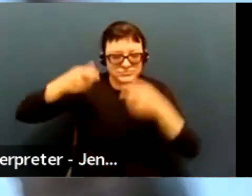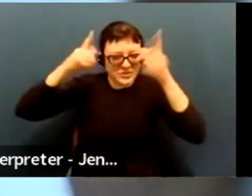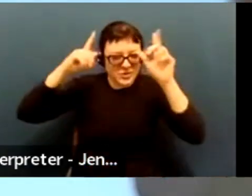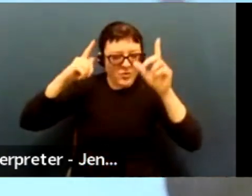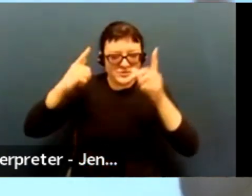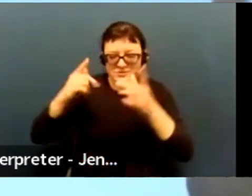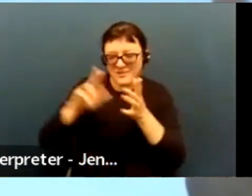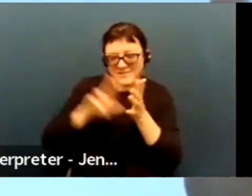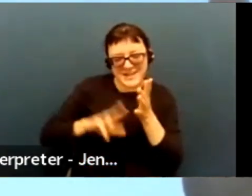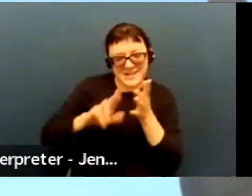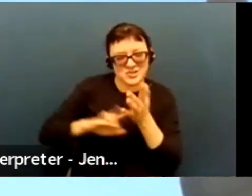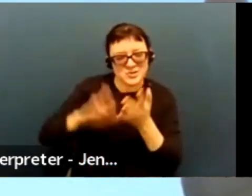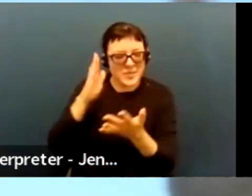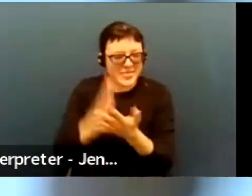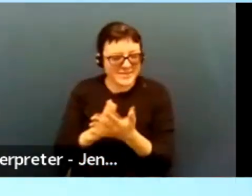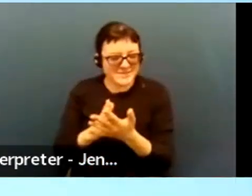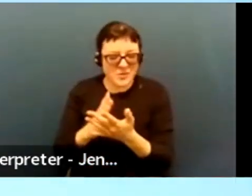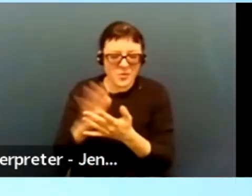Shipwrecks.